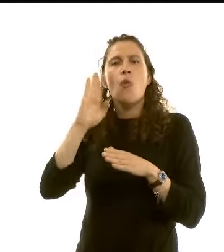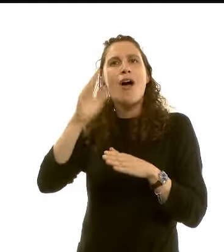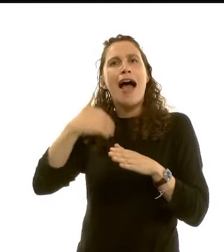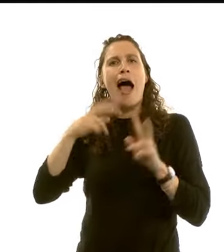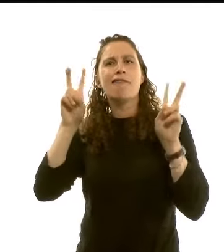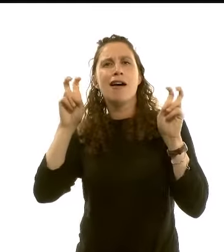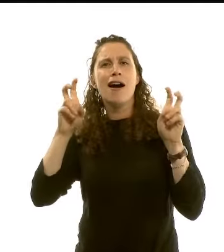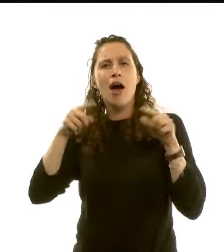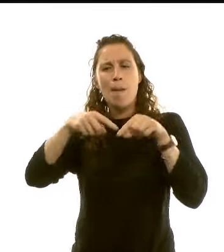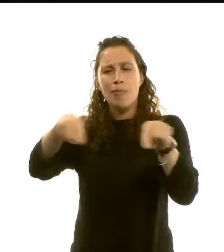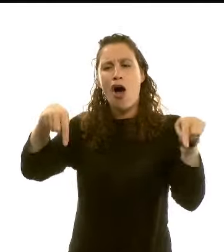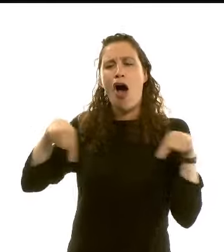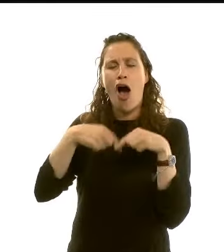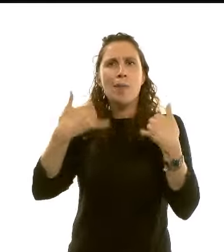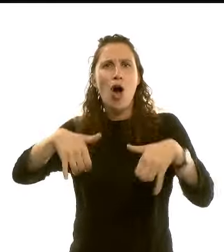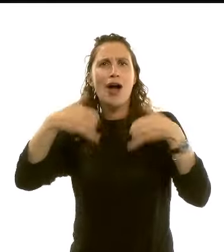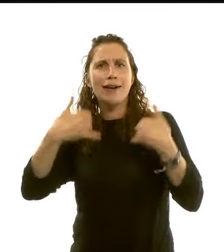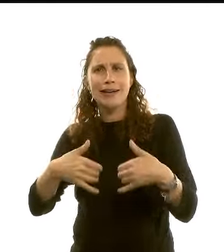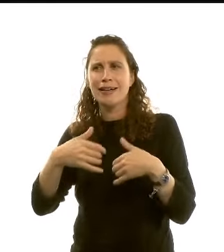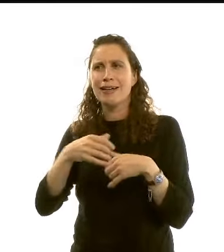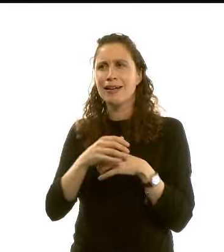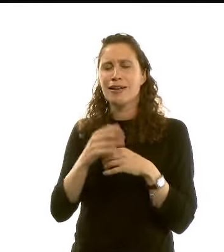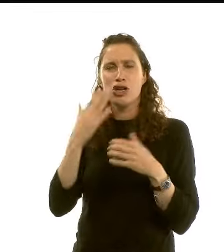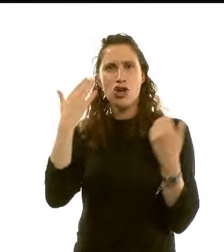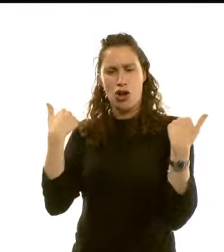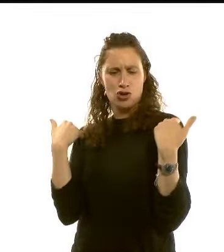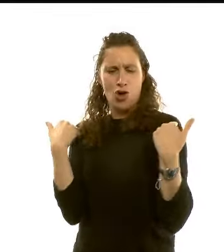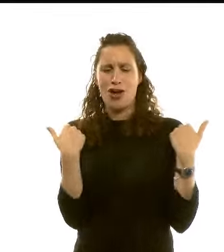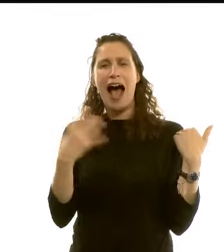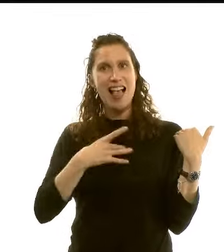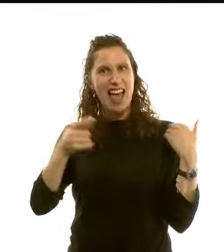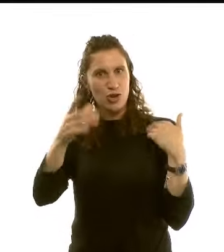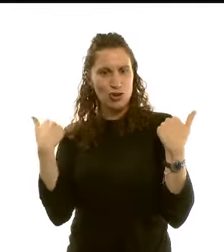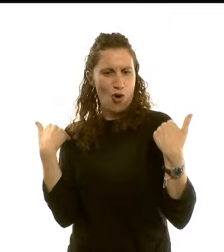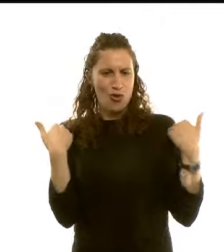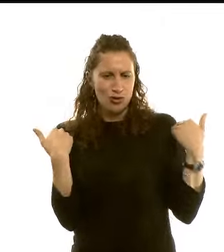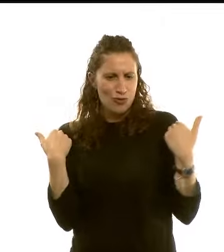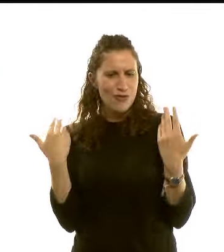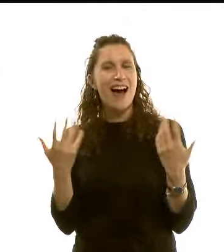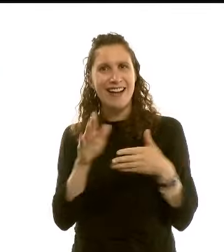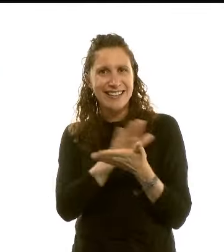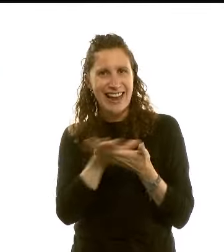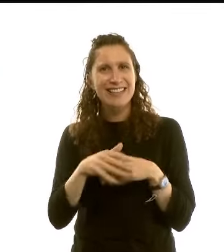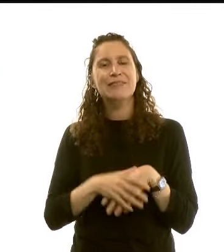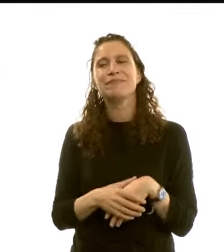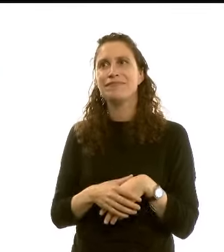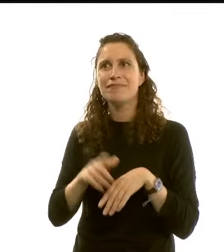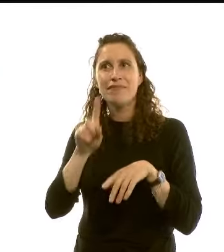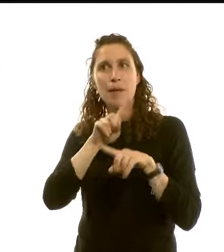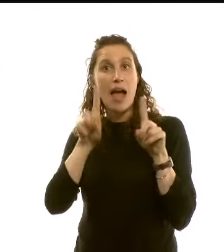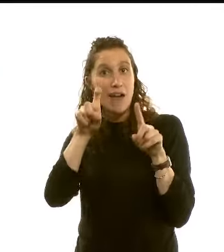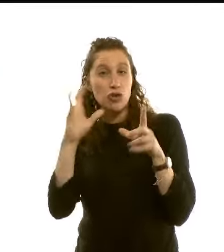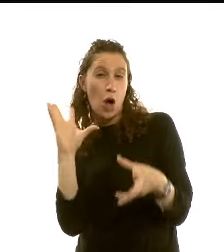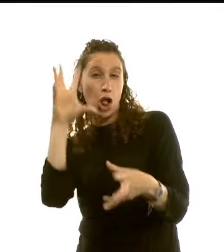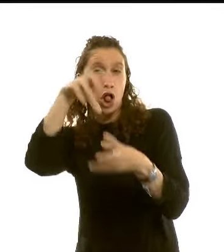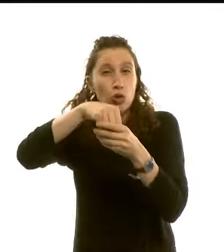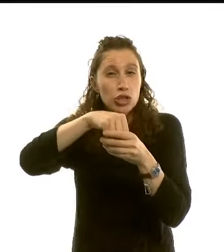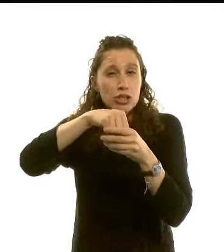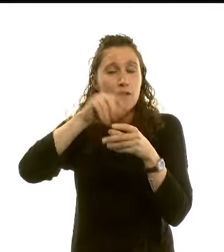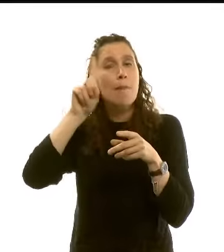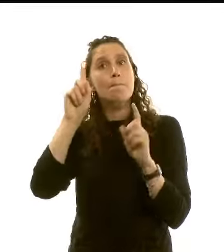can get busy. I like the way the shoulders move when you say that. It's only right. It's only right. It's New York. But, of course, we have to be super inclusive and create, like, a